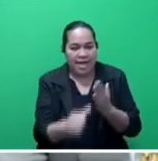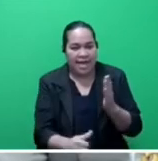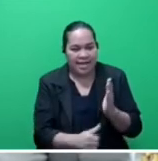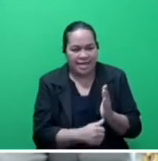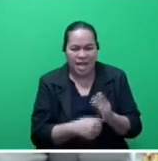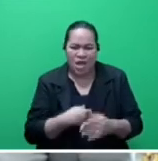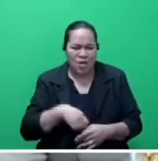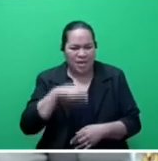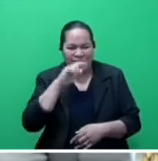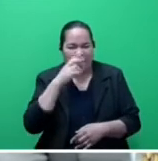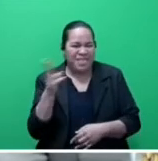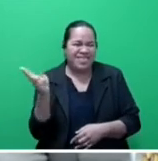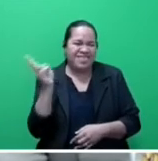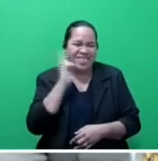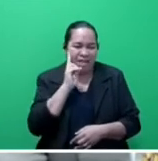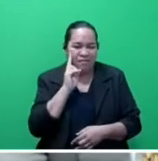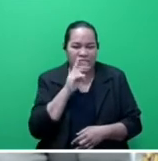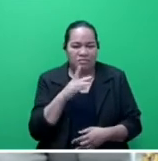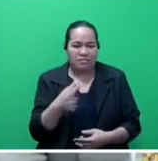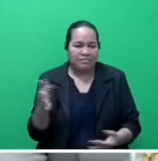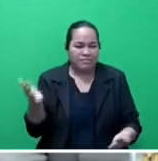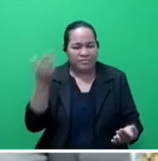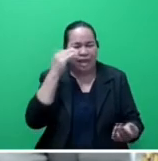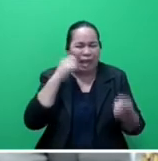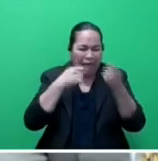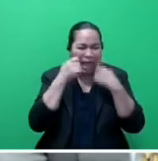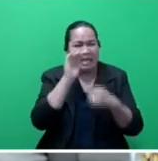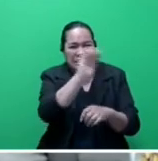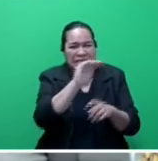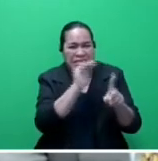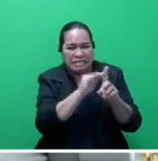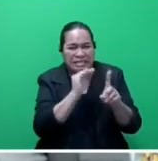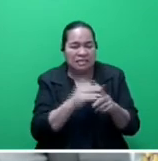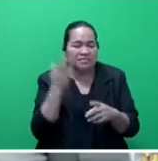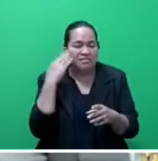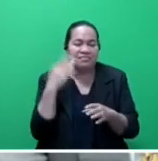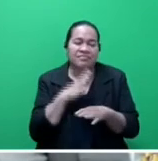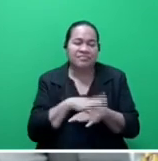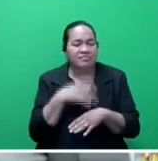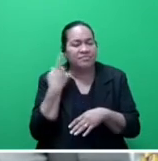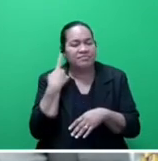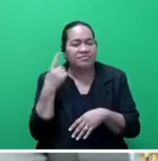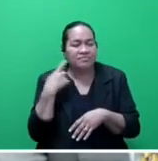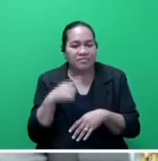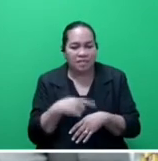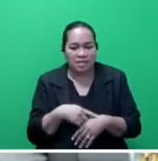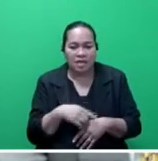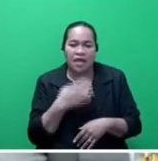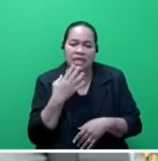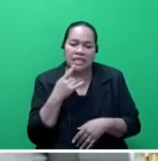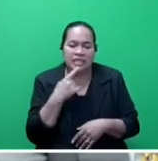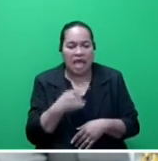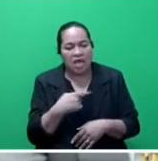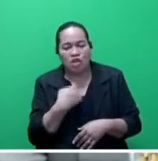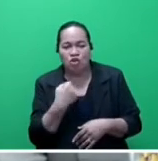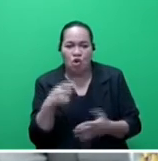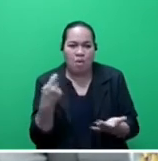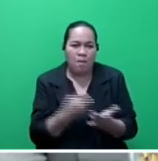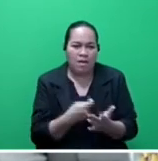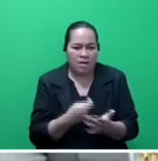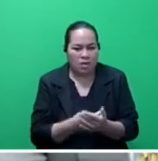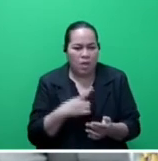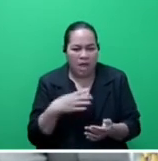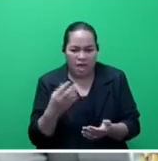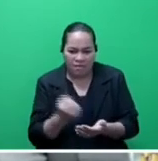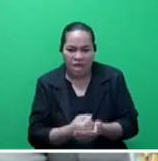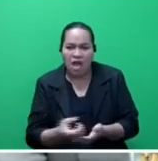be deaf to the cry of our Lebanese, claiming there is no money when we abolish sources of revenue, such as stamp